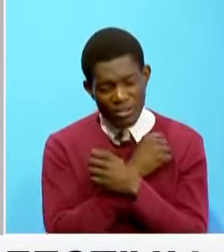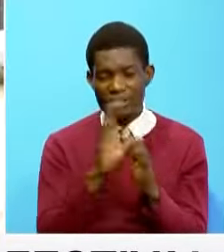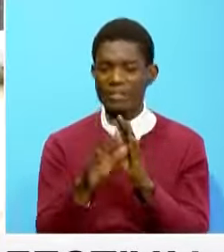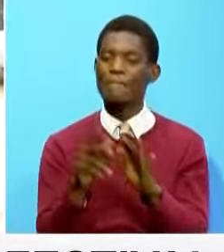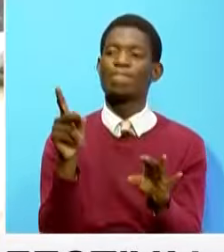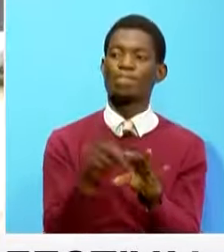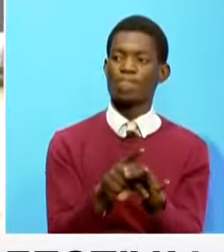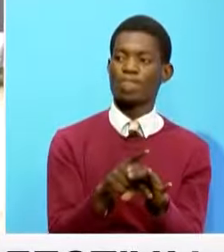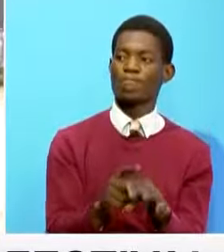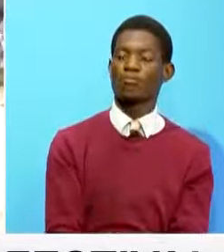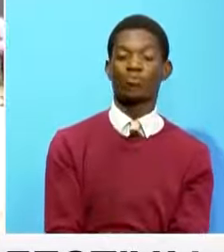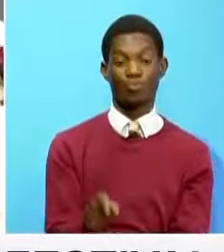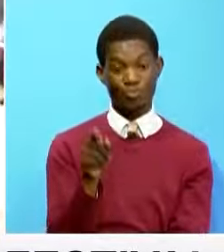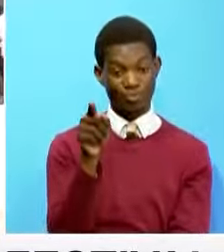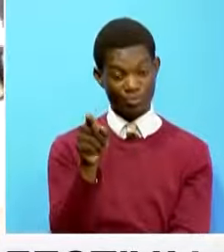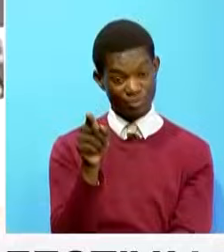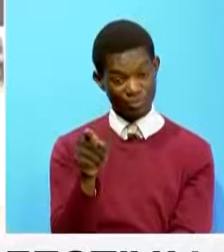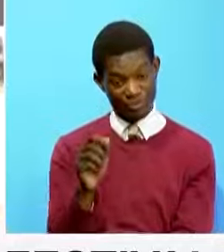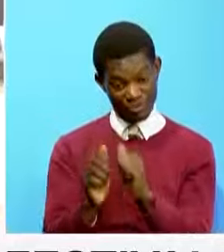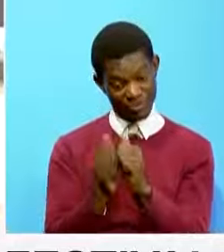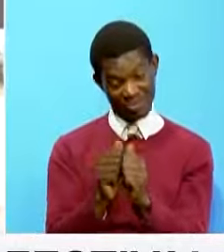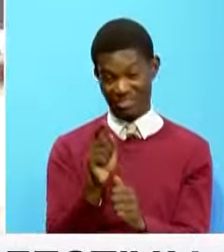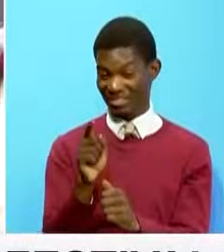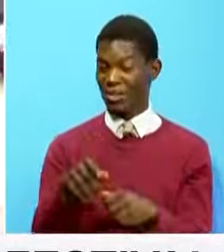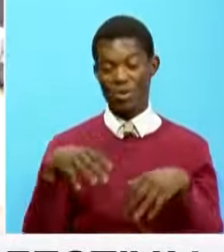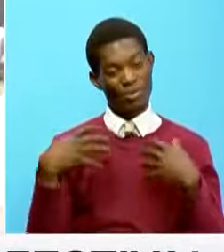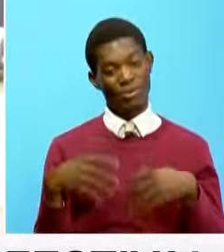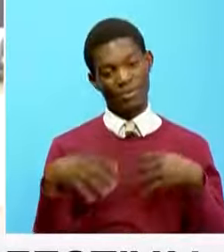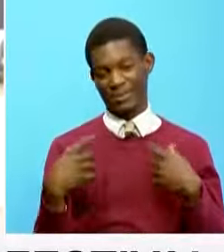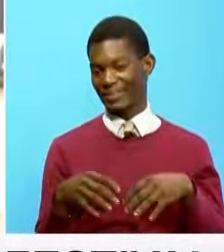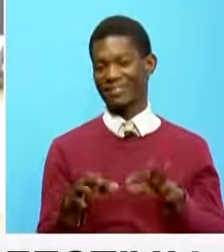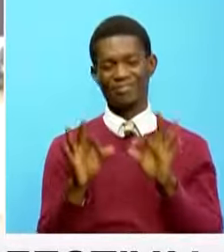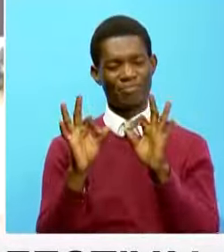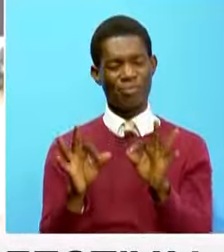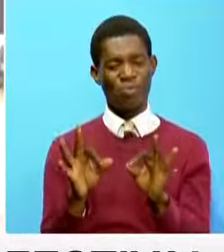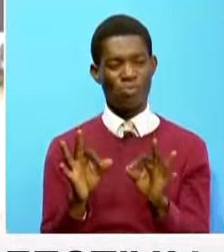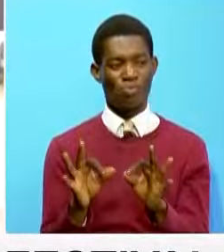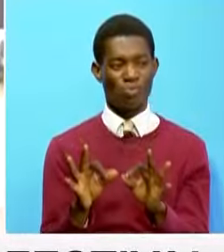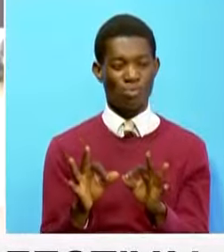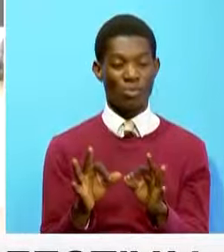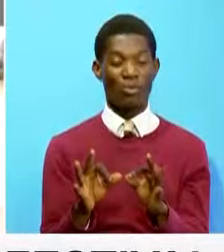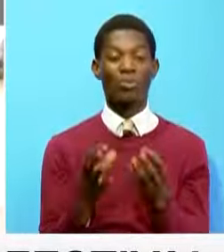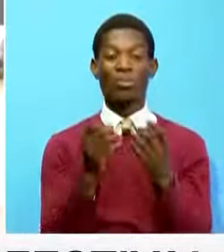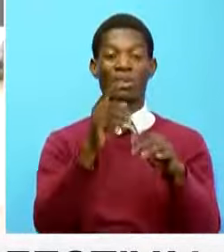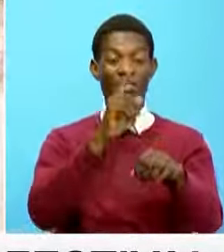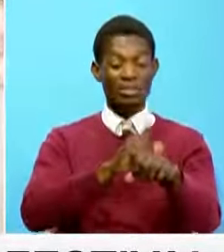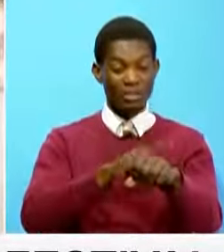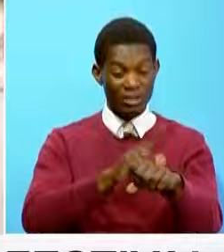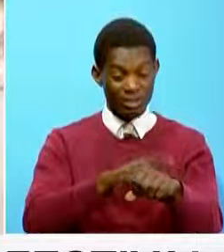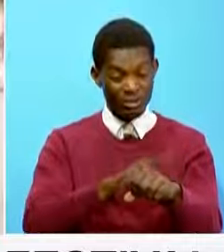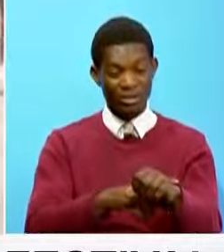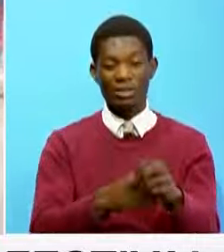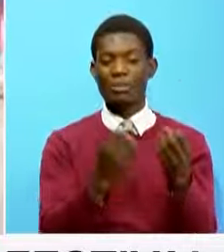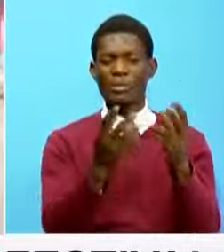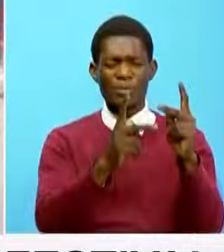it. Community sports has come as a very great milestone. Why? A lot of talents, the roast and the untapped talents, will be discovered. Teddy